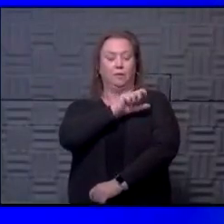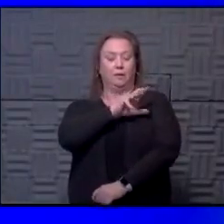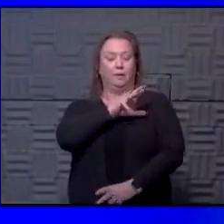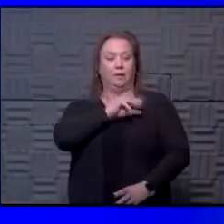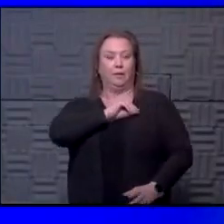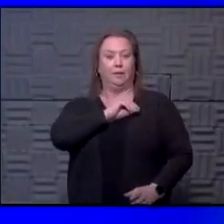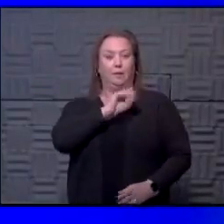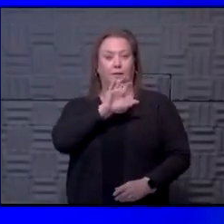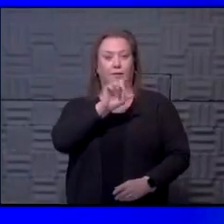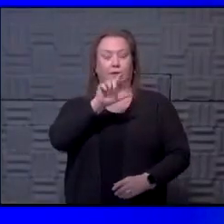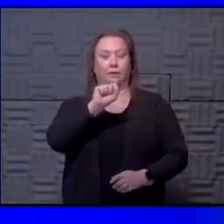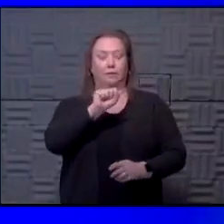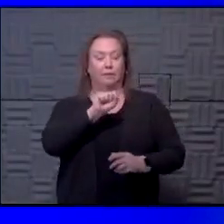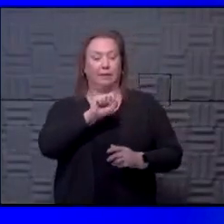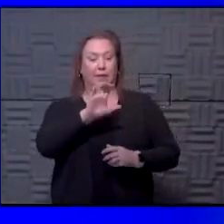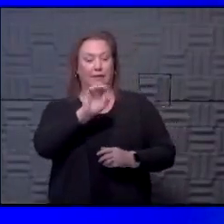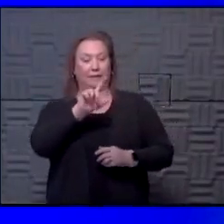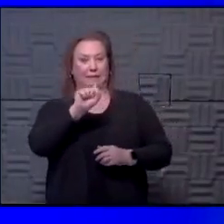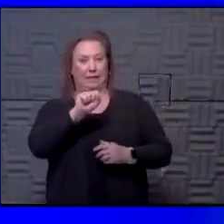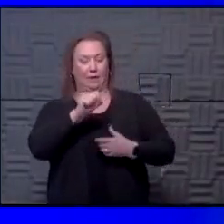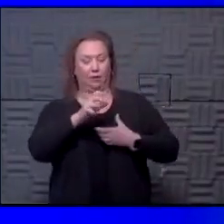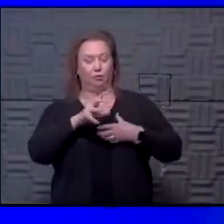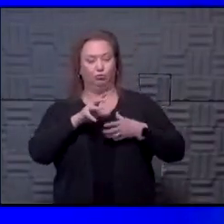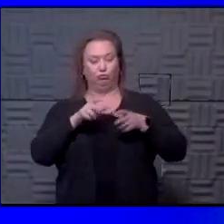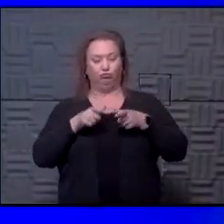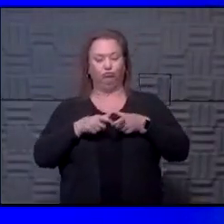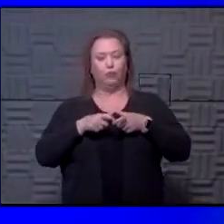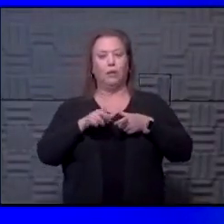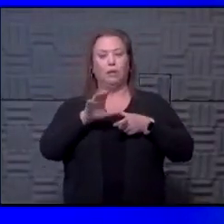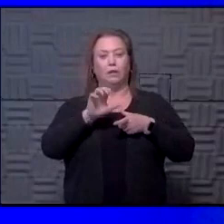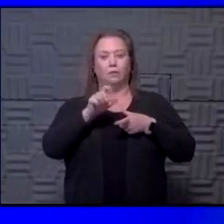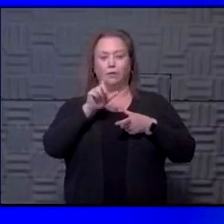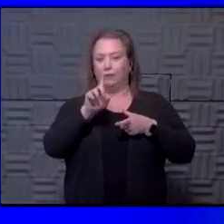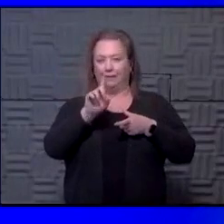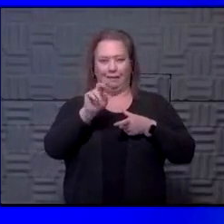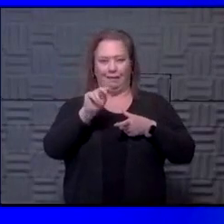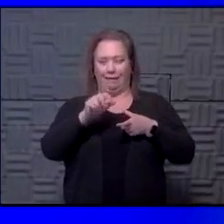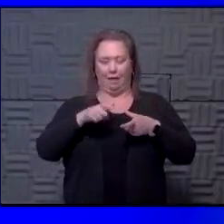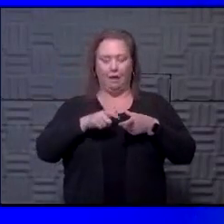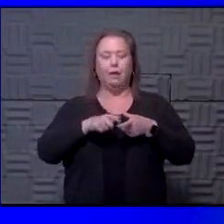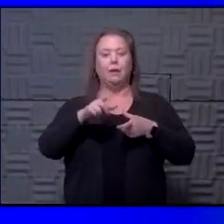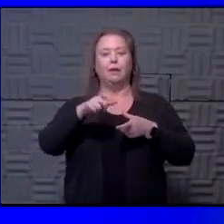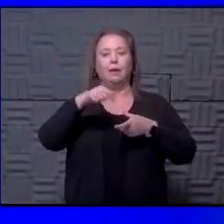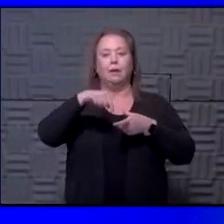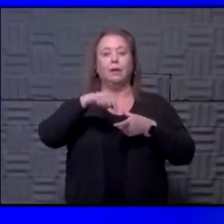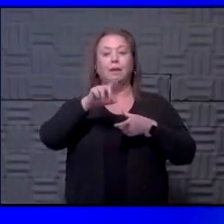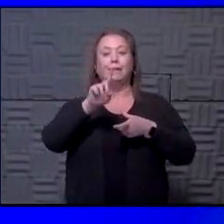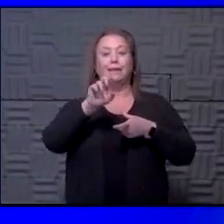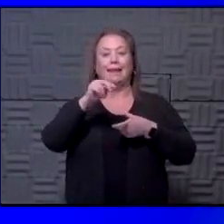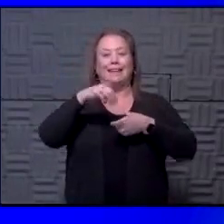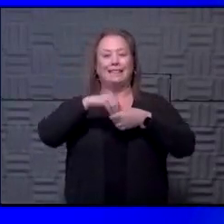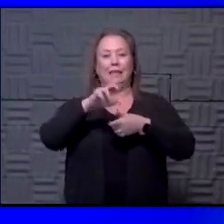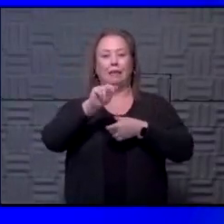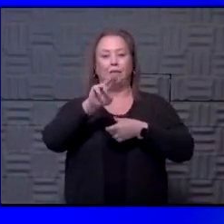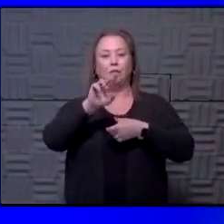take up that, and in the cytoplasm, that's not where your DNA is. Your DNA is in the